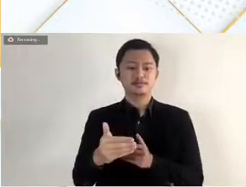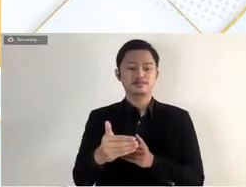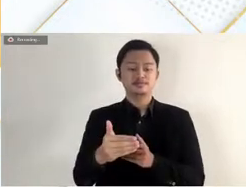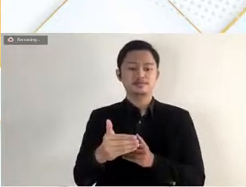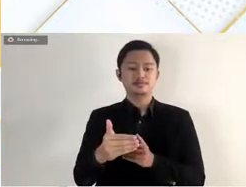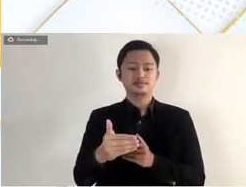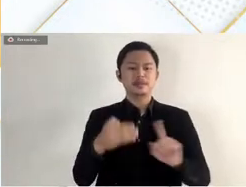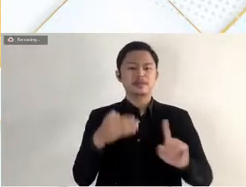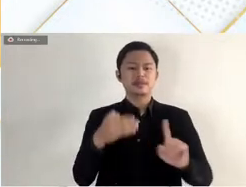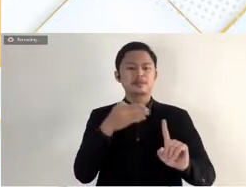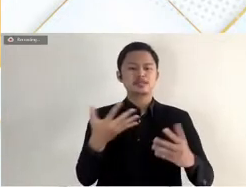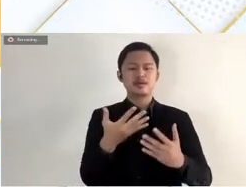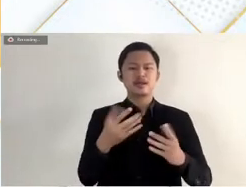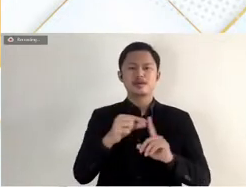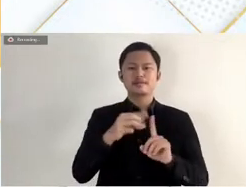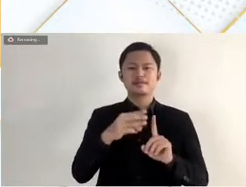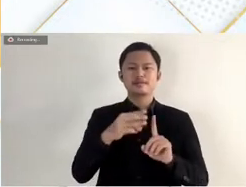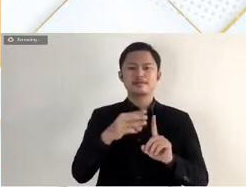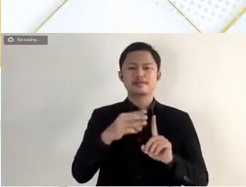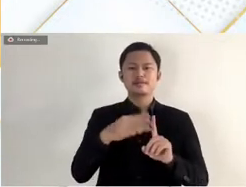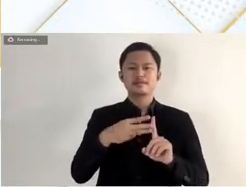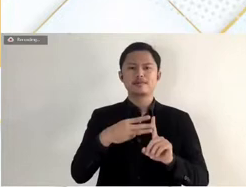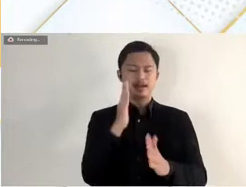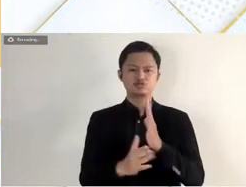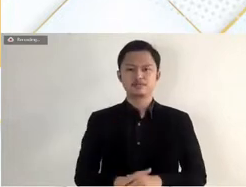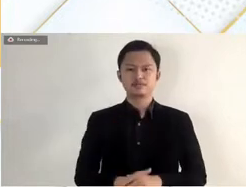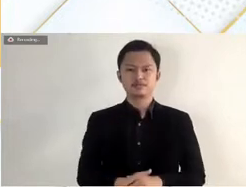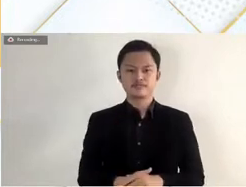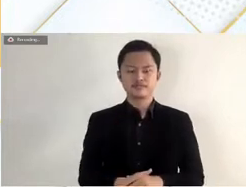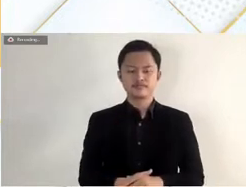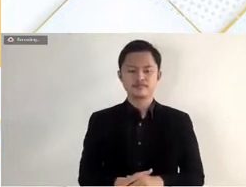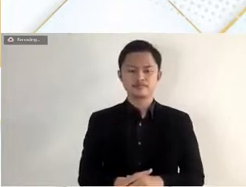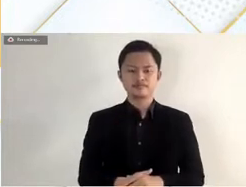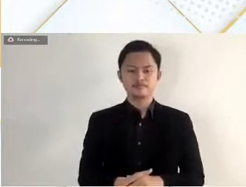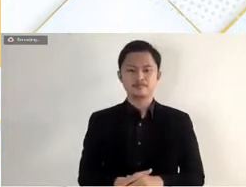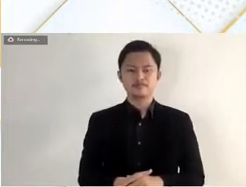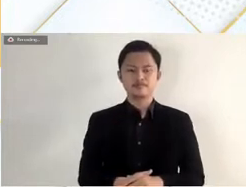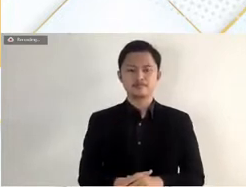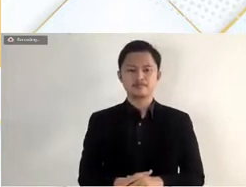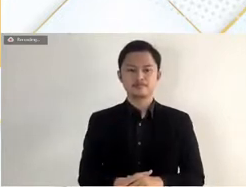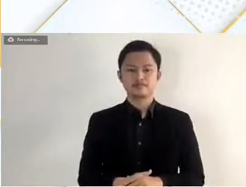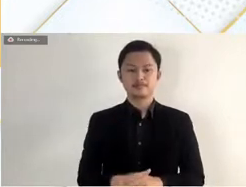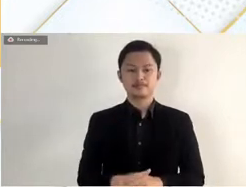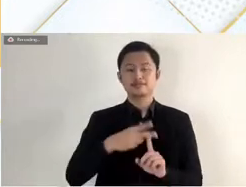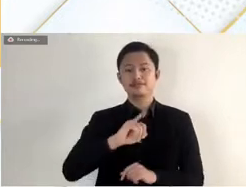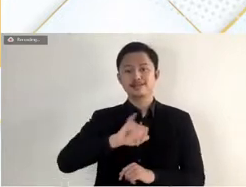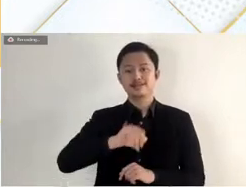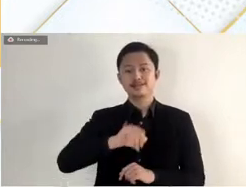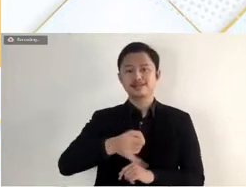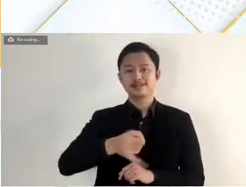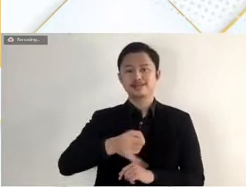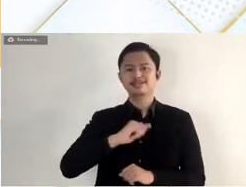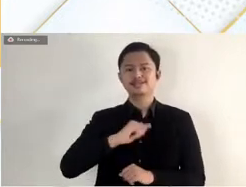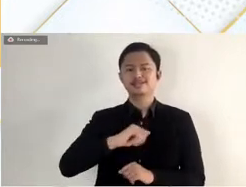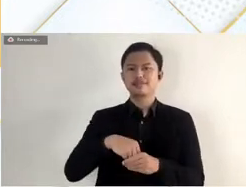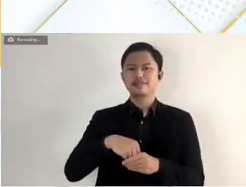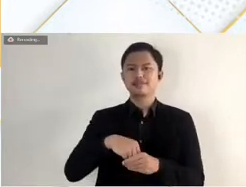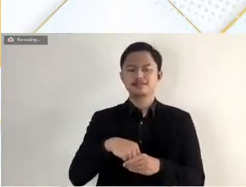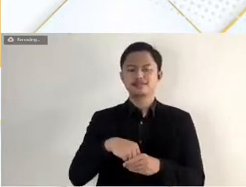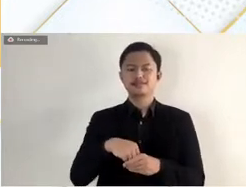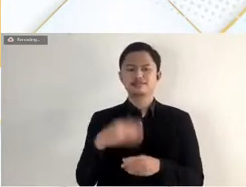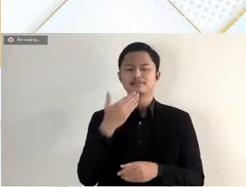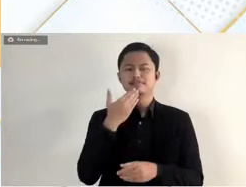the United Nations. Since then, Fiji's participation in the United Nations has been